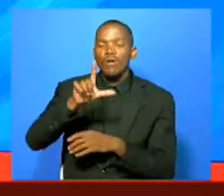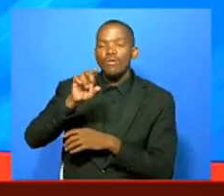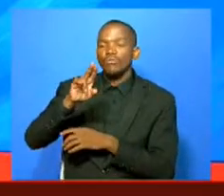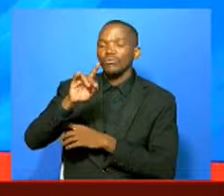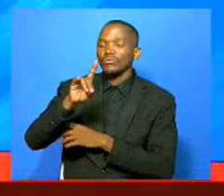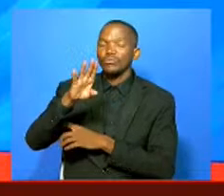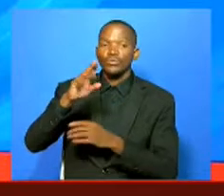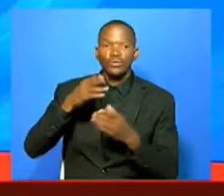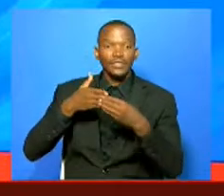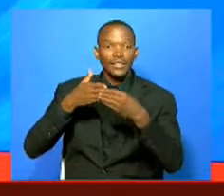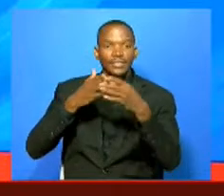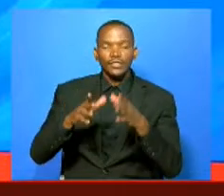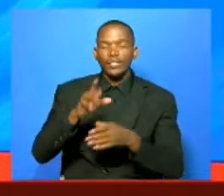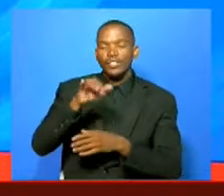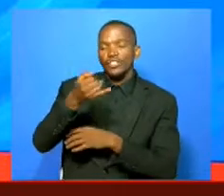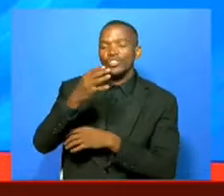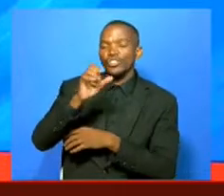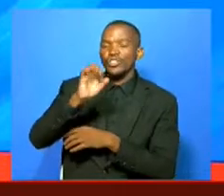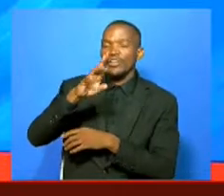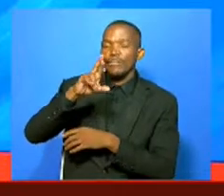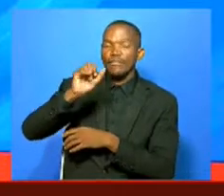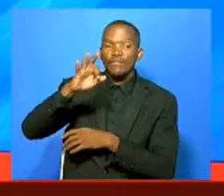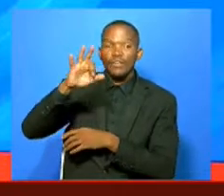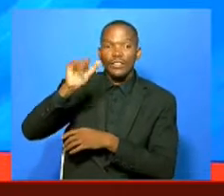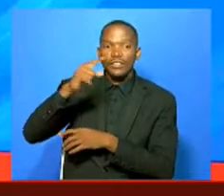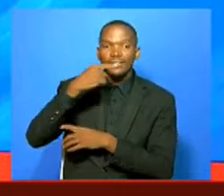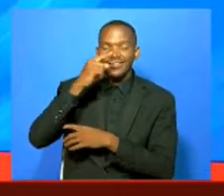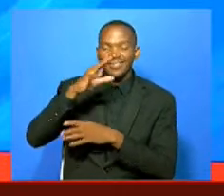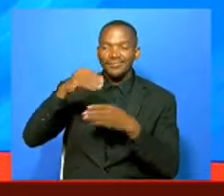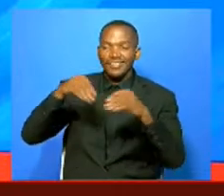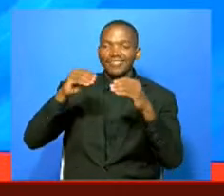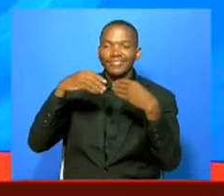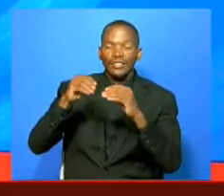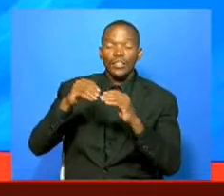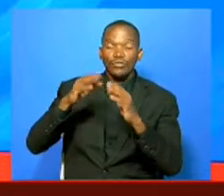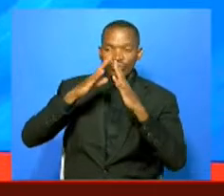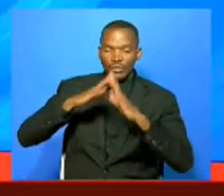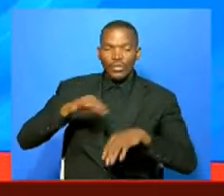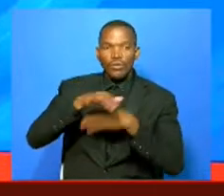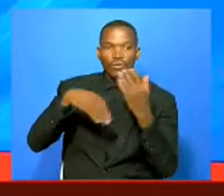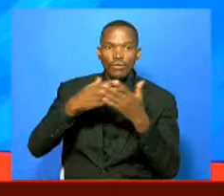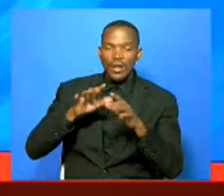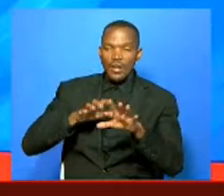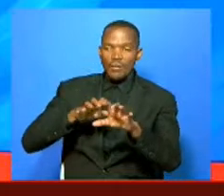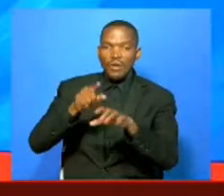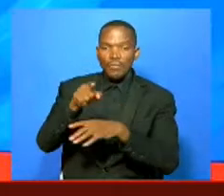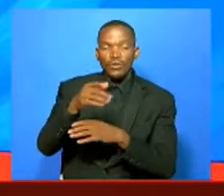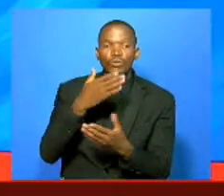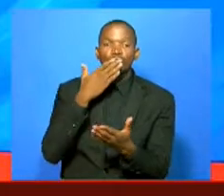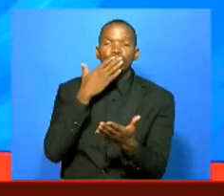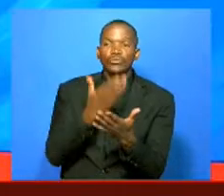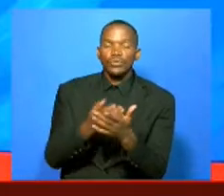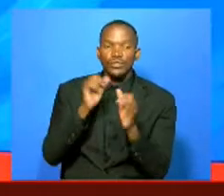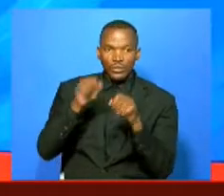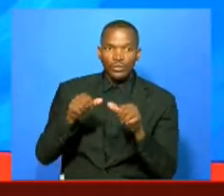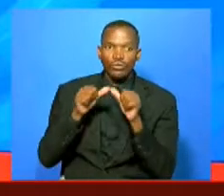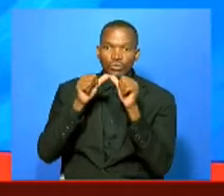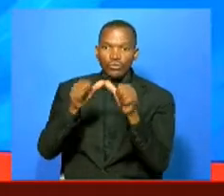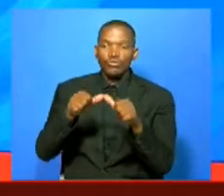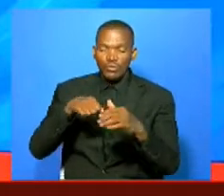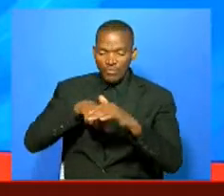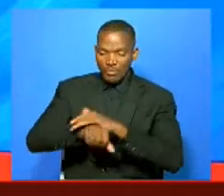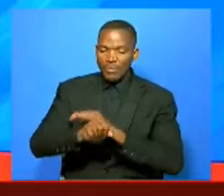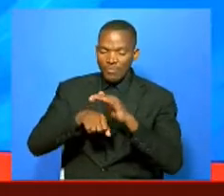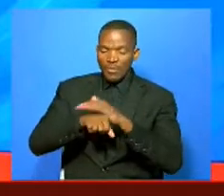Re Jeffrey Balogi o supile fa leruo lotlhe le le rekisiwang tsatsi leno le santse le le mo seemong sa go ka tswelela le tsala leruo